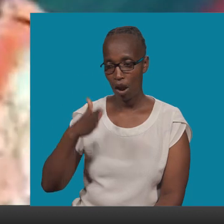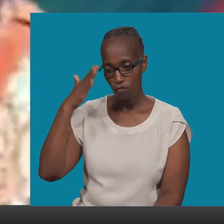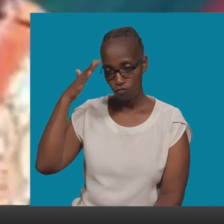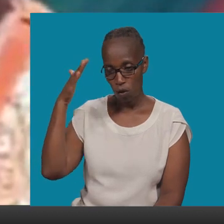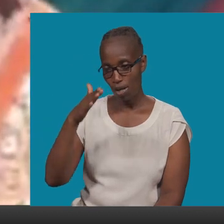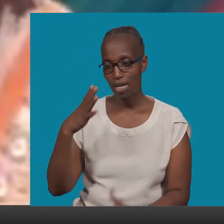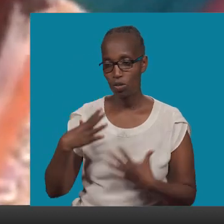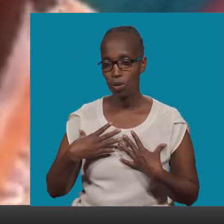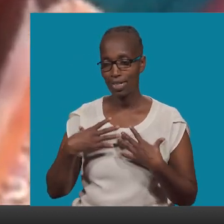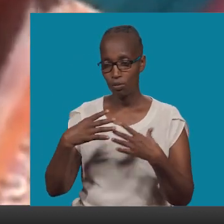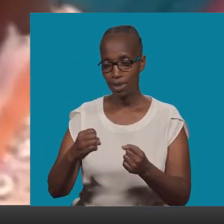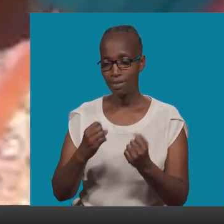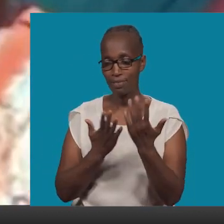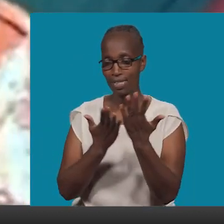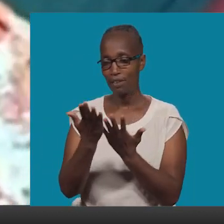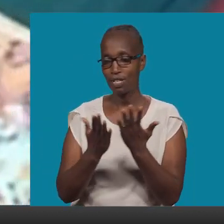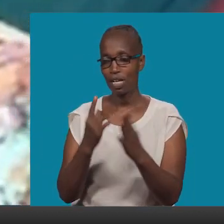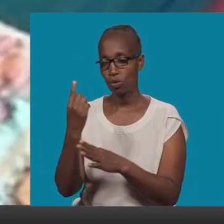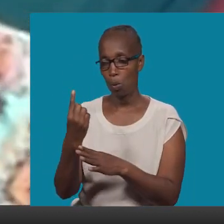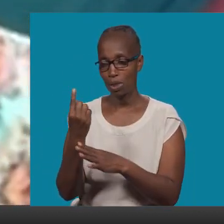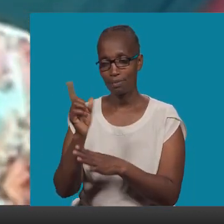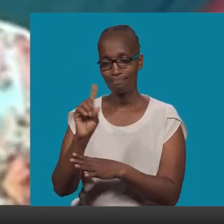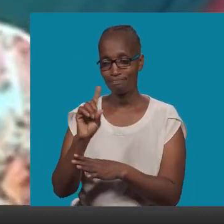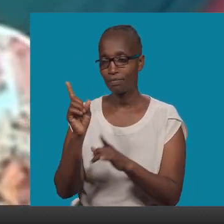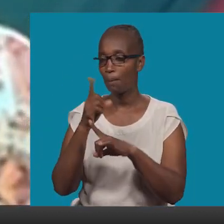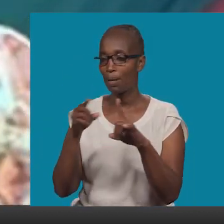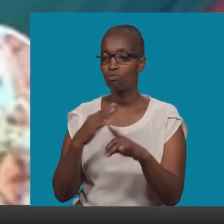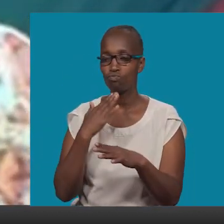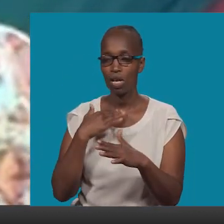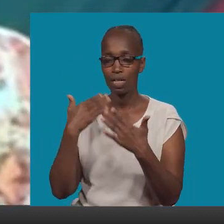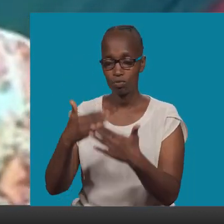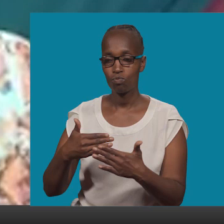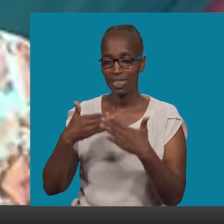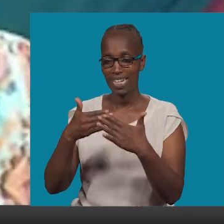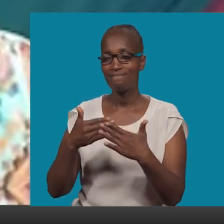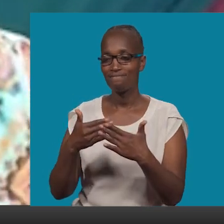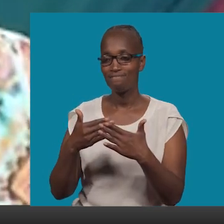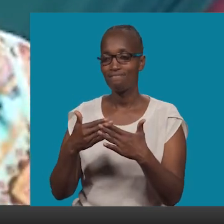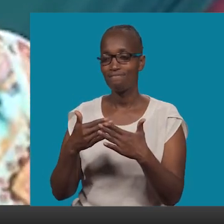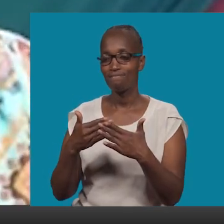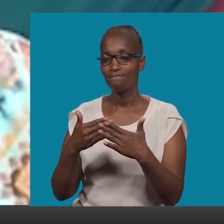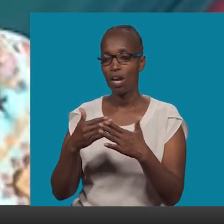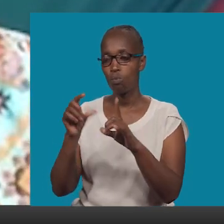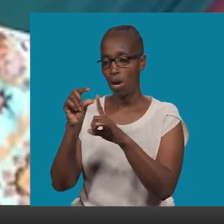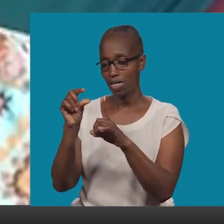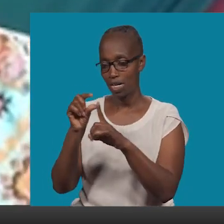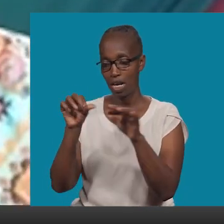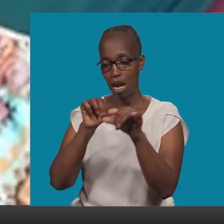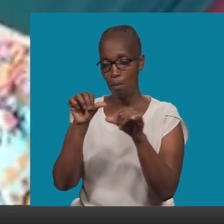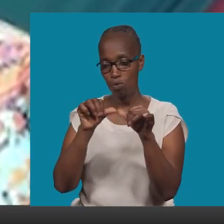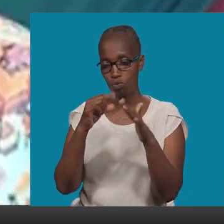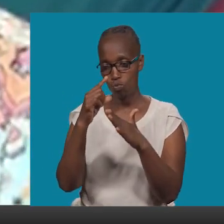that as a ministry we are now not focusing on curative services only, but we want to give emphasis